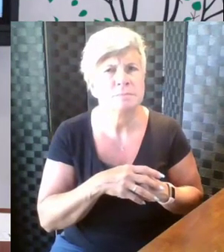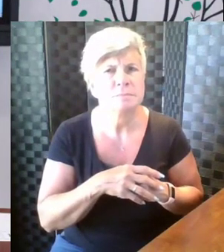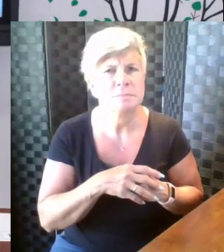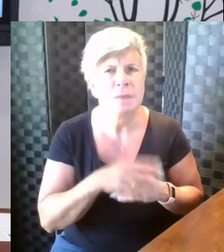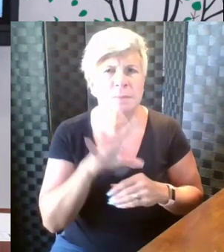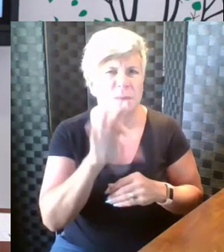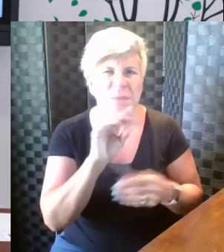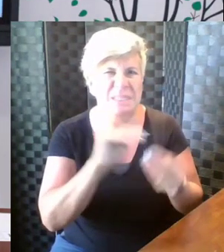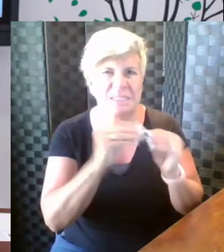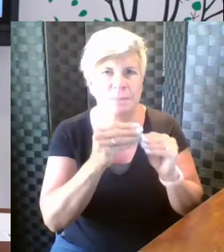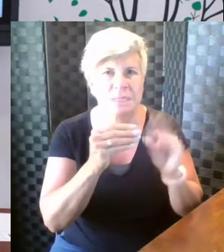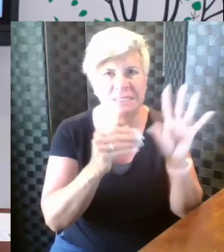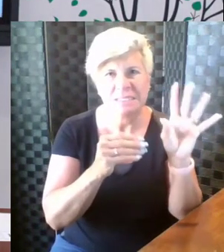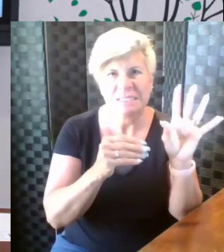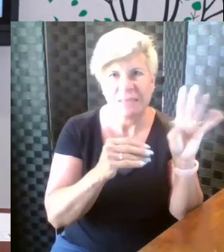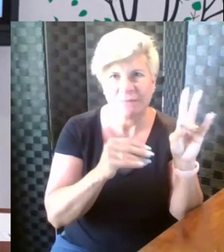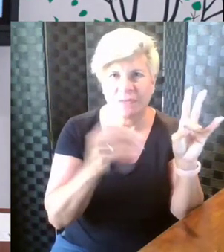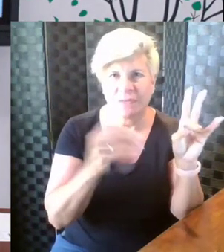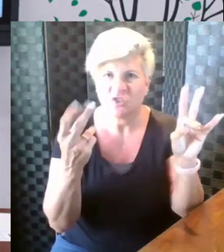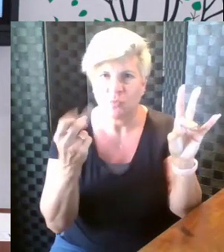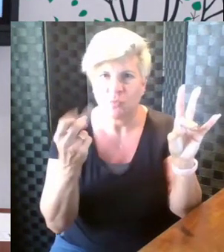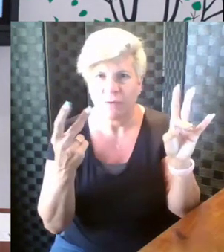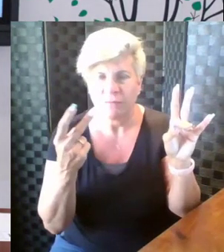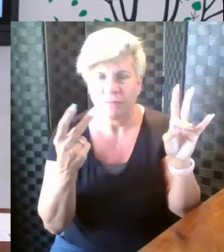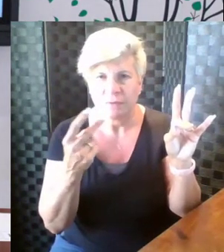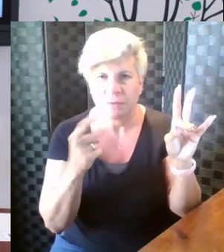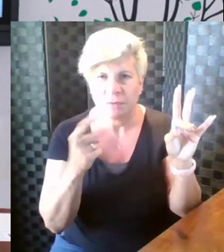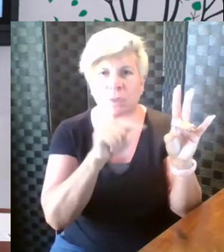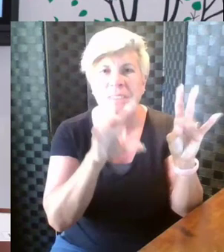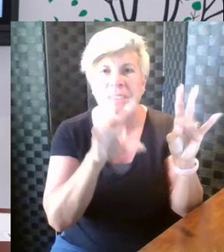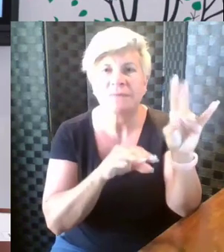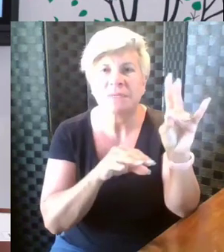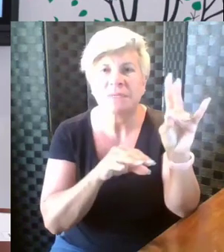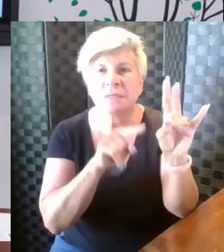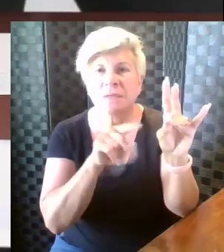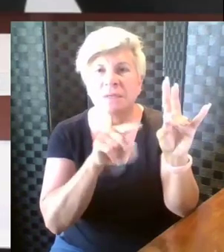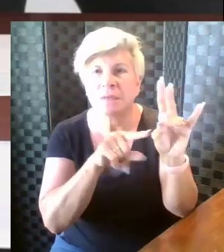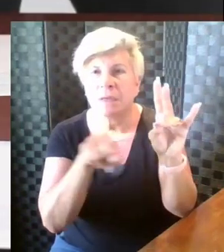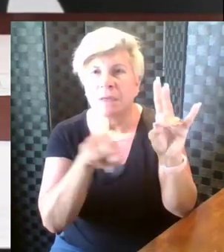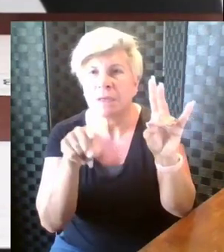going to pick these, 7 and 12. I'm going to find 7